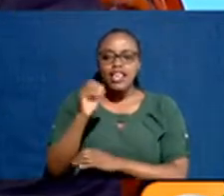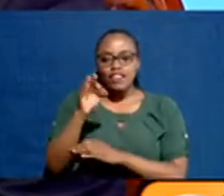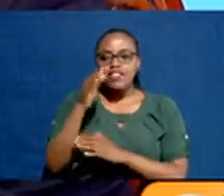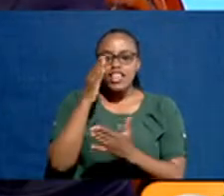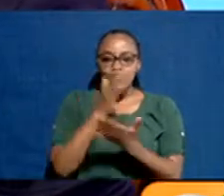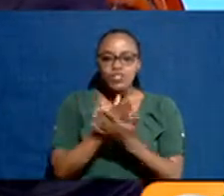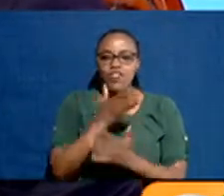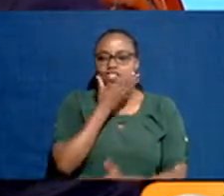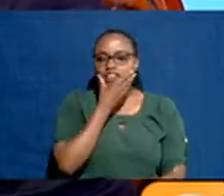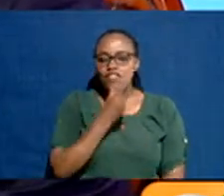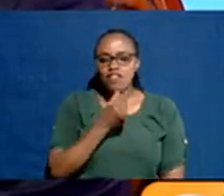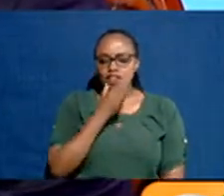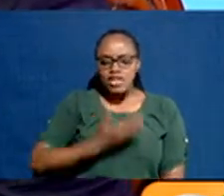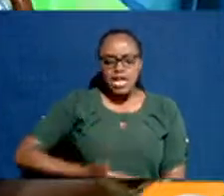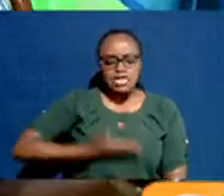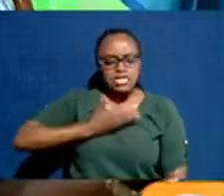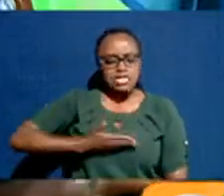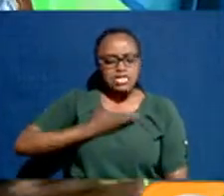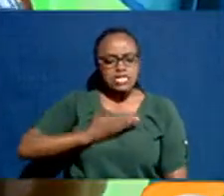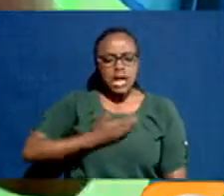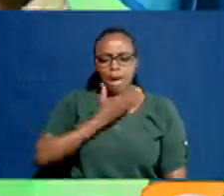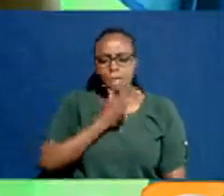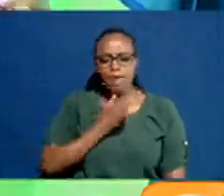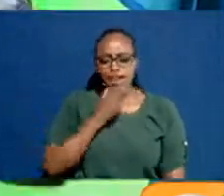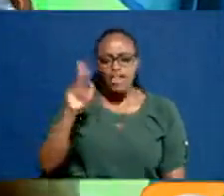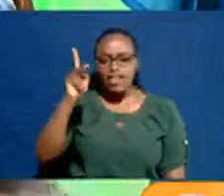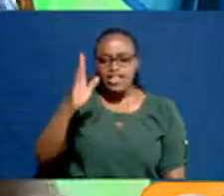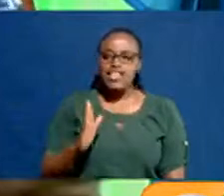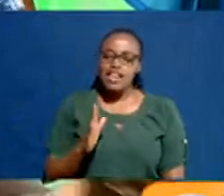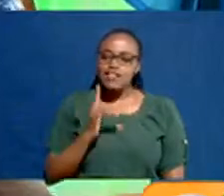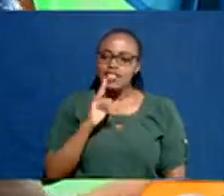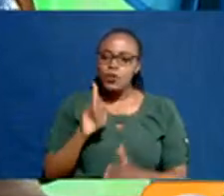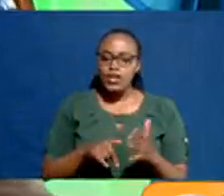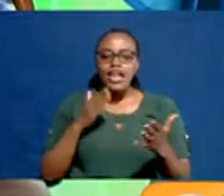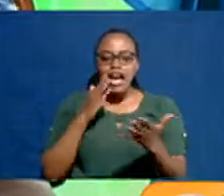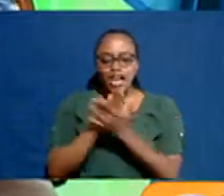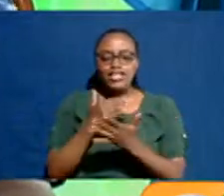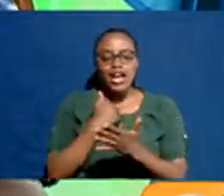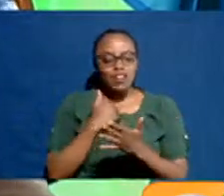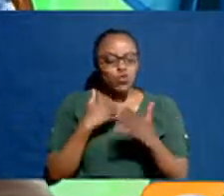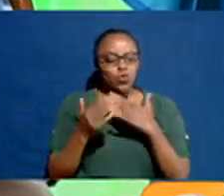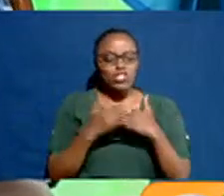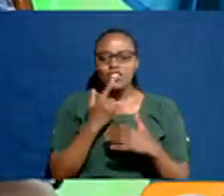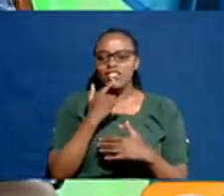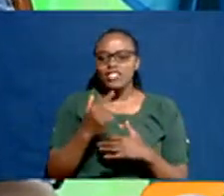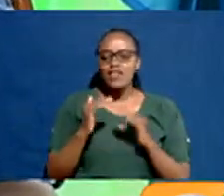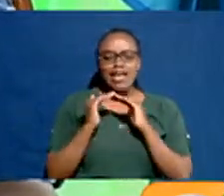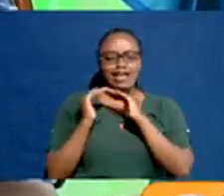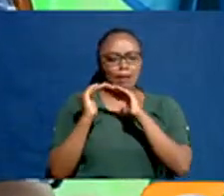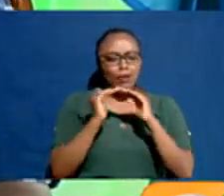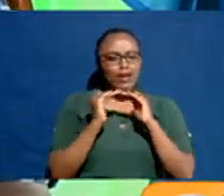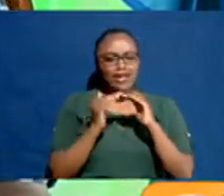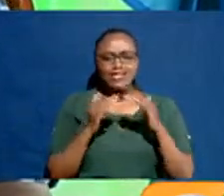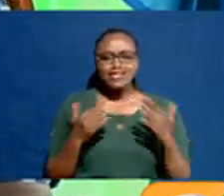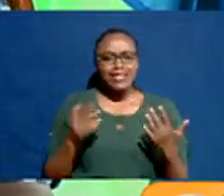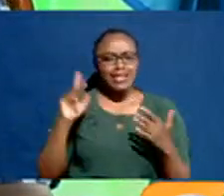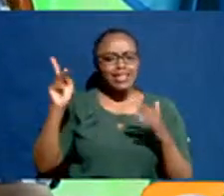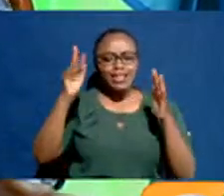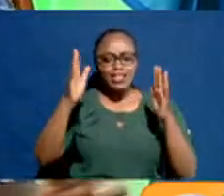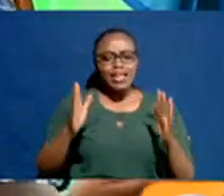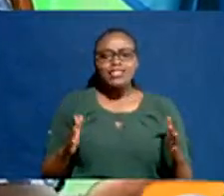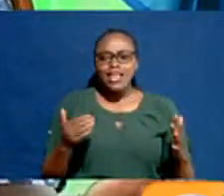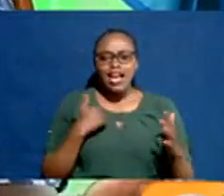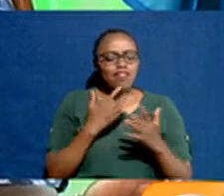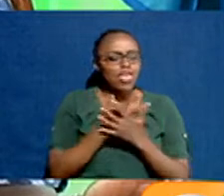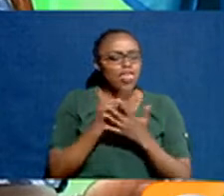man a bitter man? Kenyans, just like I said, have a right to say what they want. This is democracy. Kenyans have